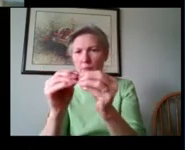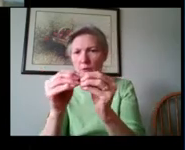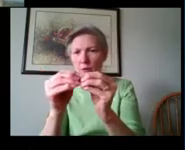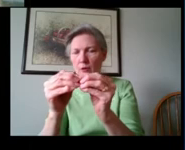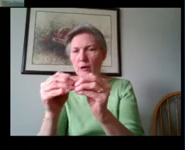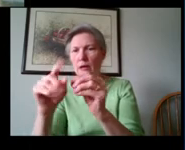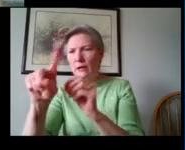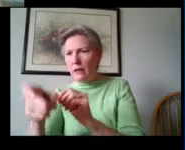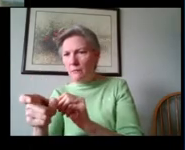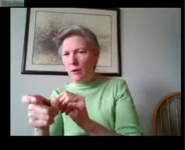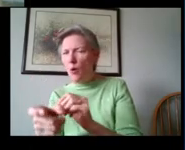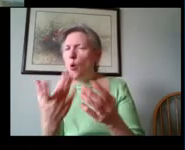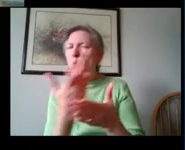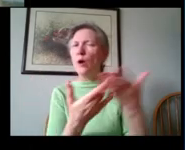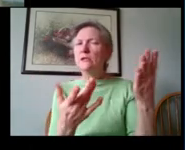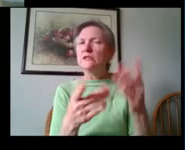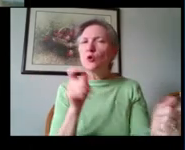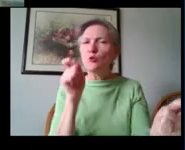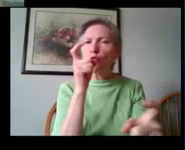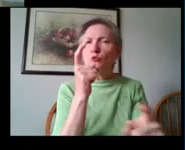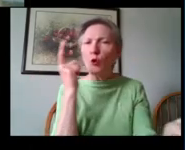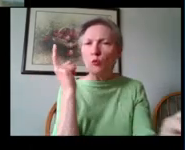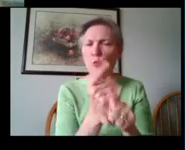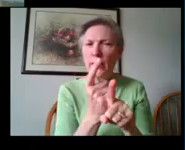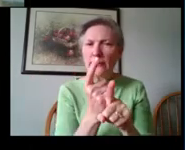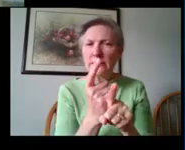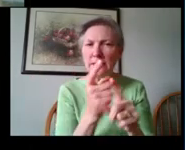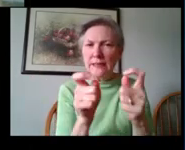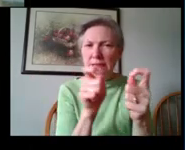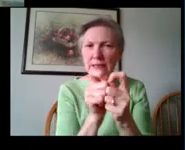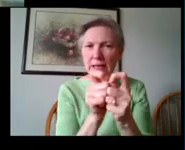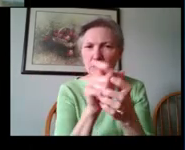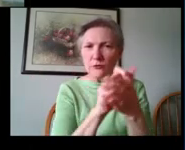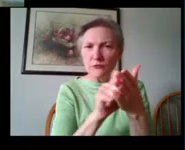the proper notation for writing an ordered pair?